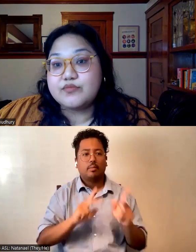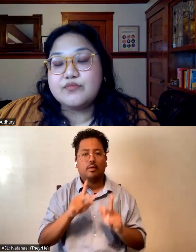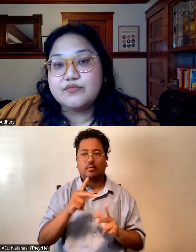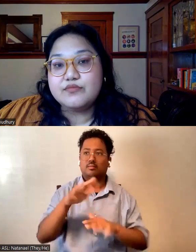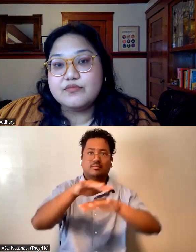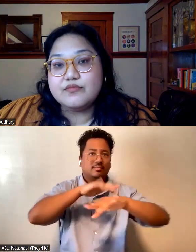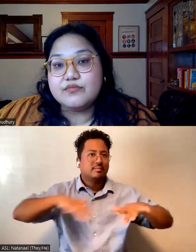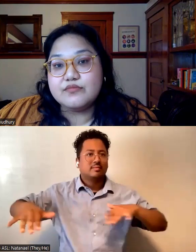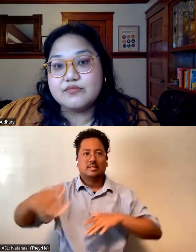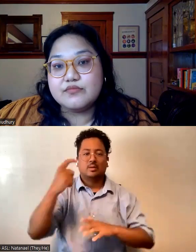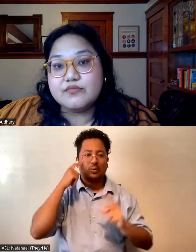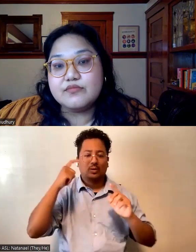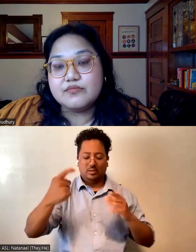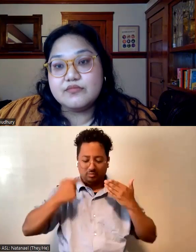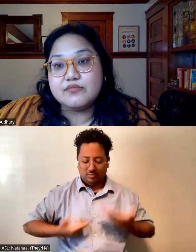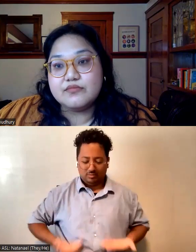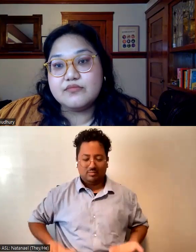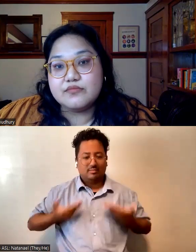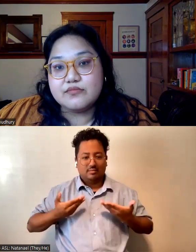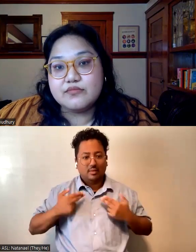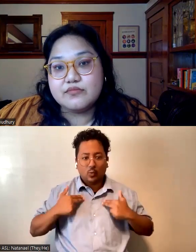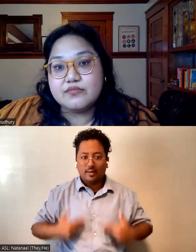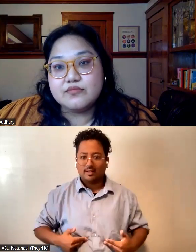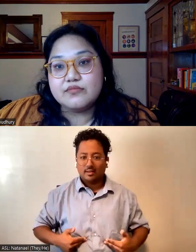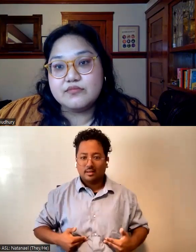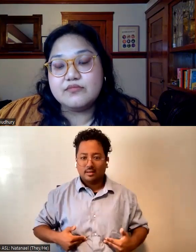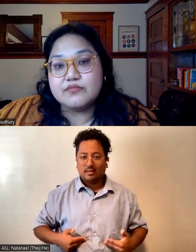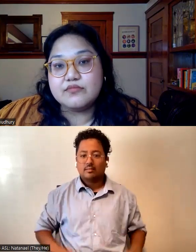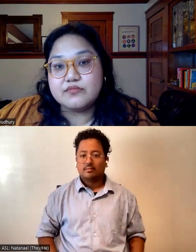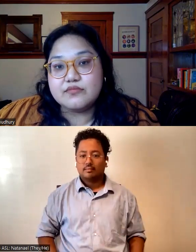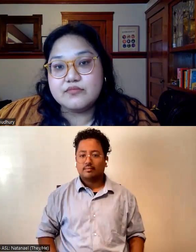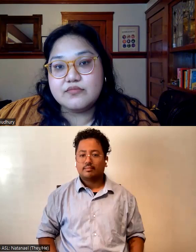that we can be written into